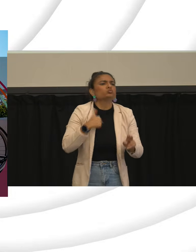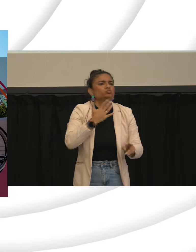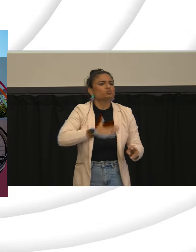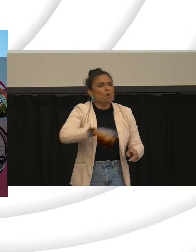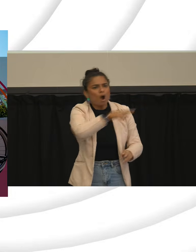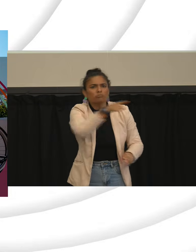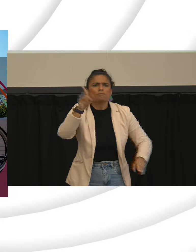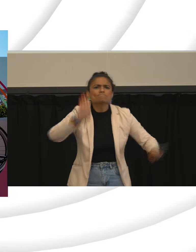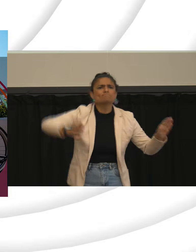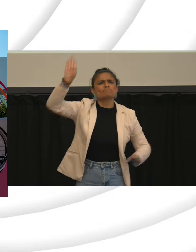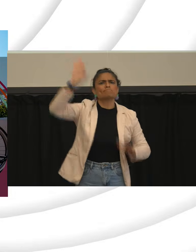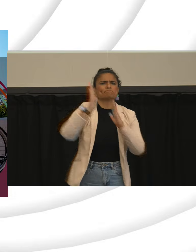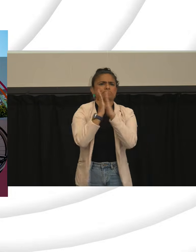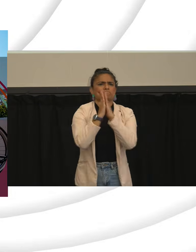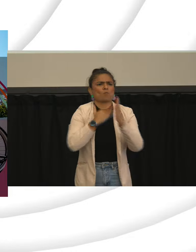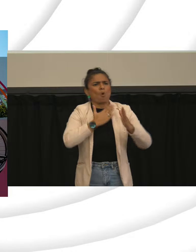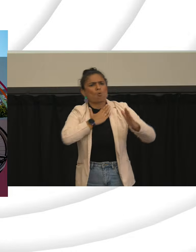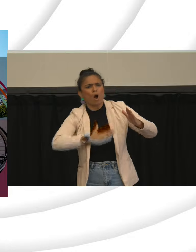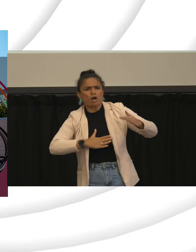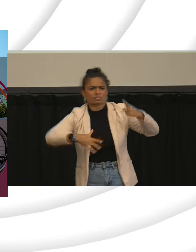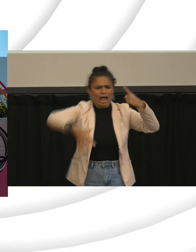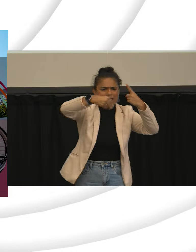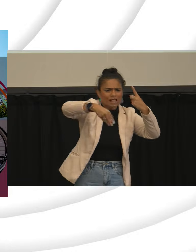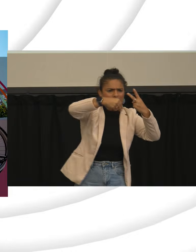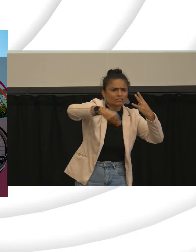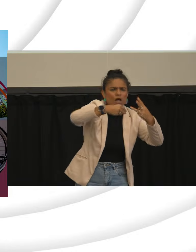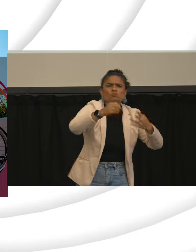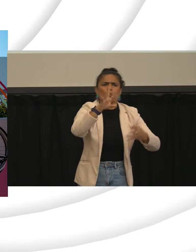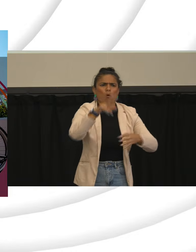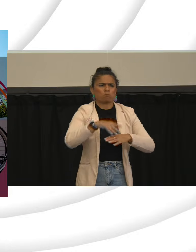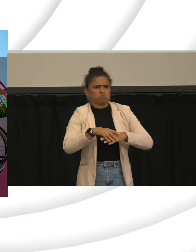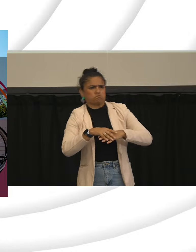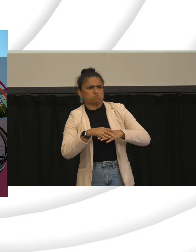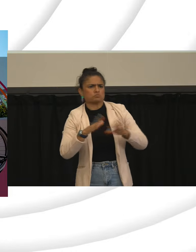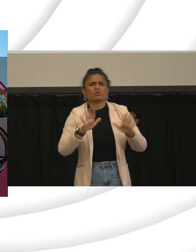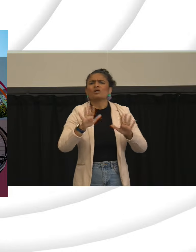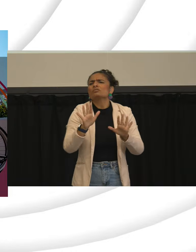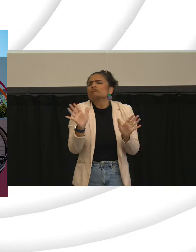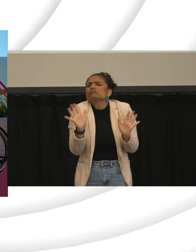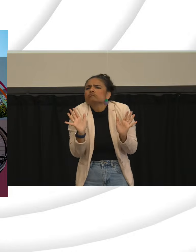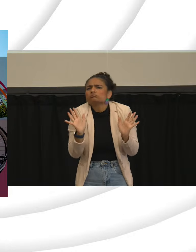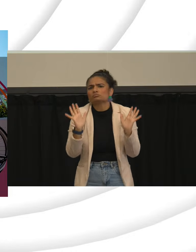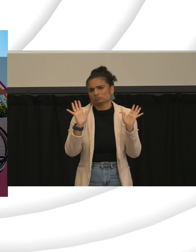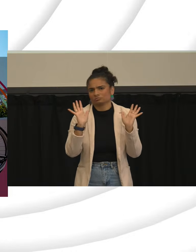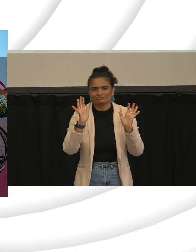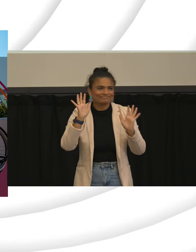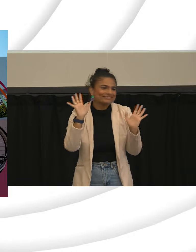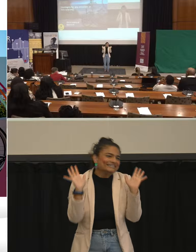do. SADiLaR doesn't sit with all the knowledge, and this is where we now need to work with them.